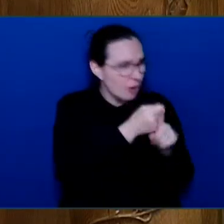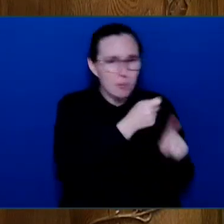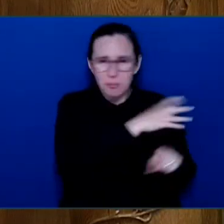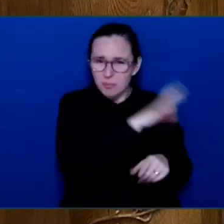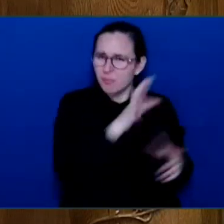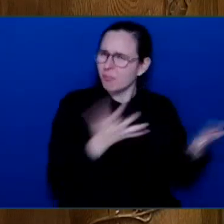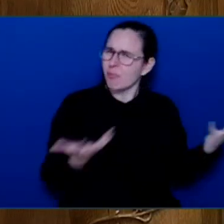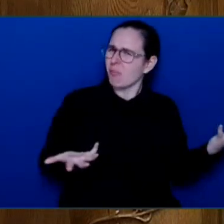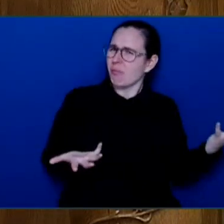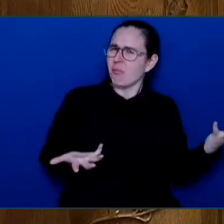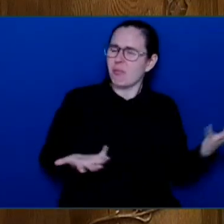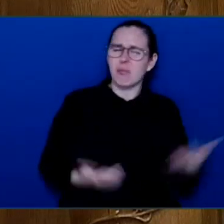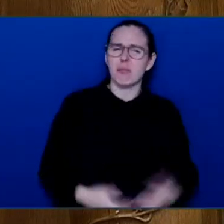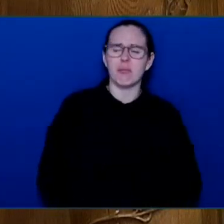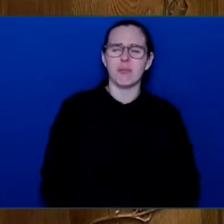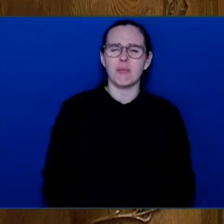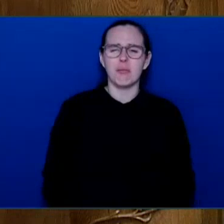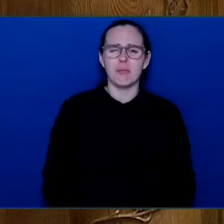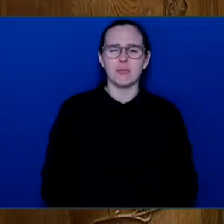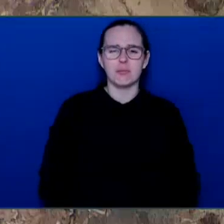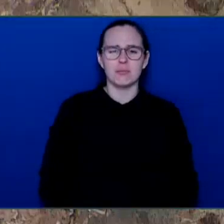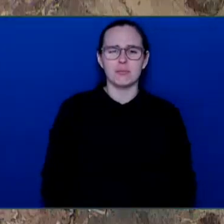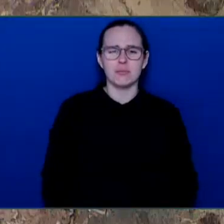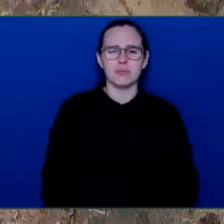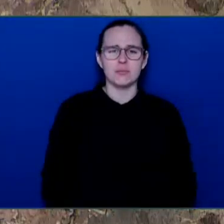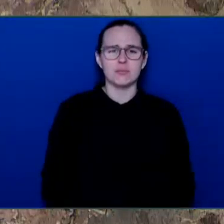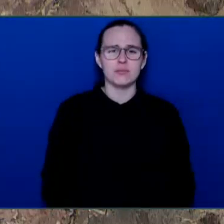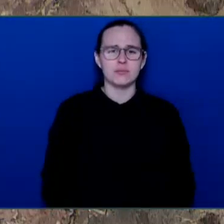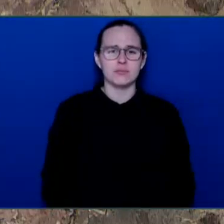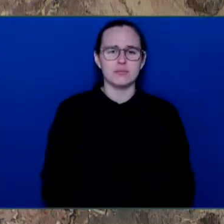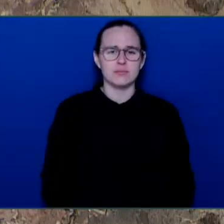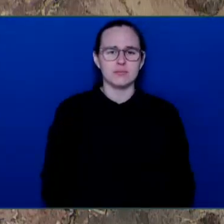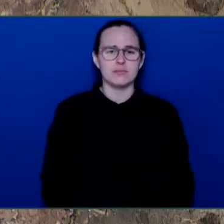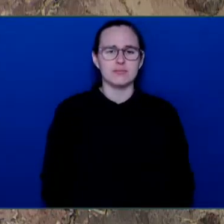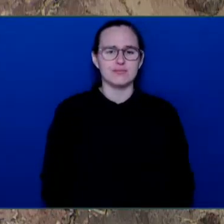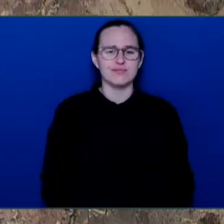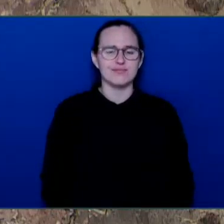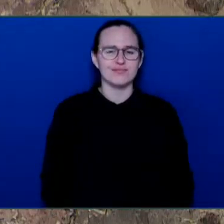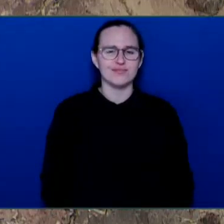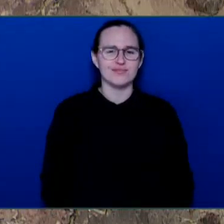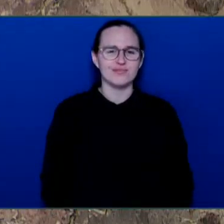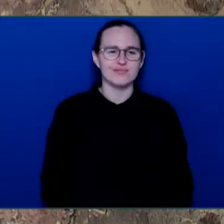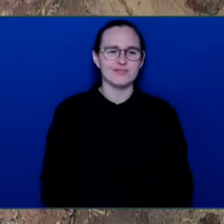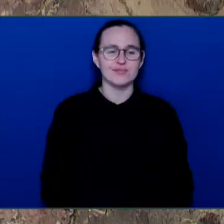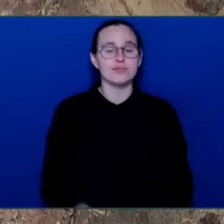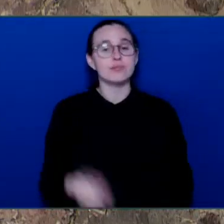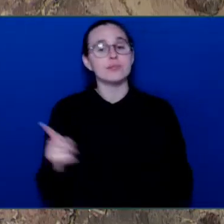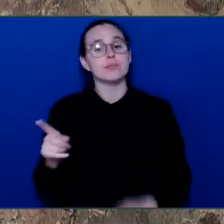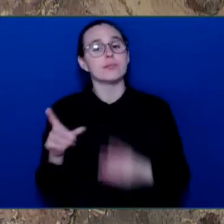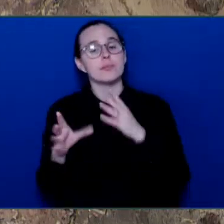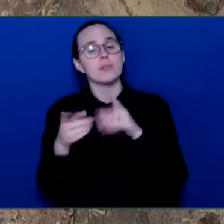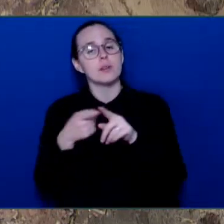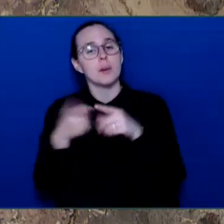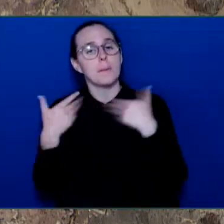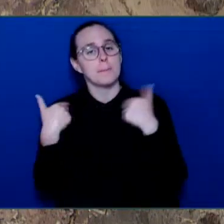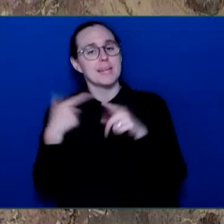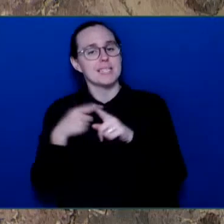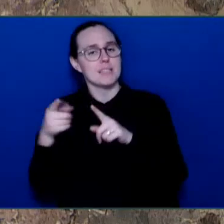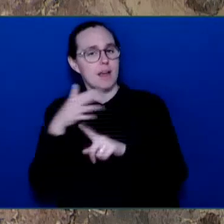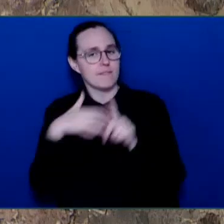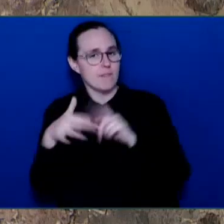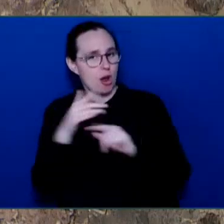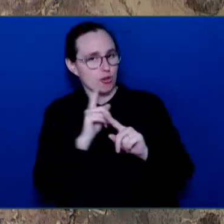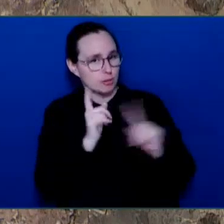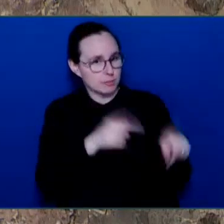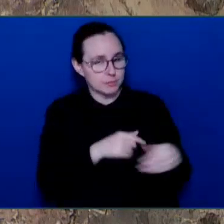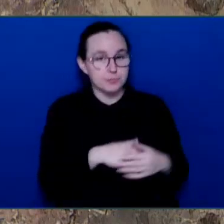Minister of Environment. Thank you very much, Honourable Speaker. 15 years ago, the then BC Liberal Party